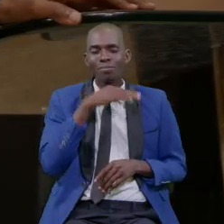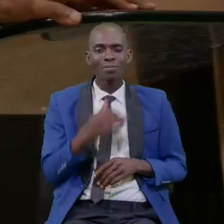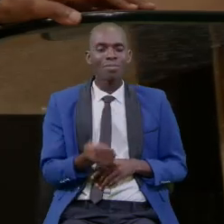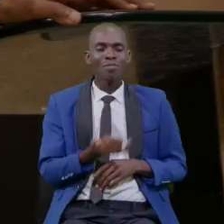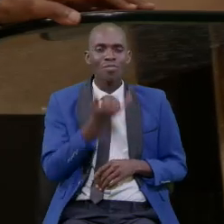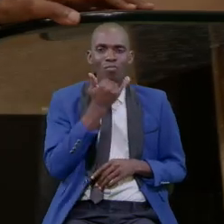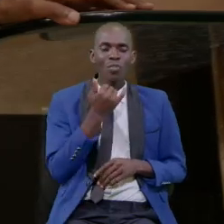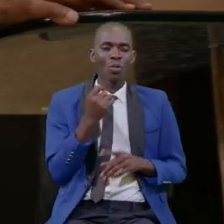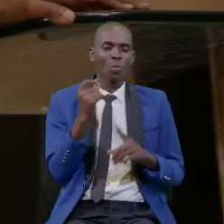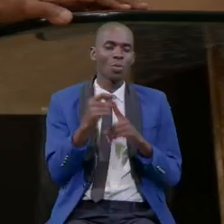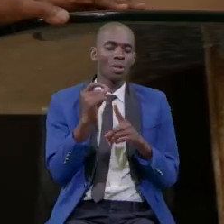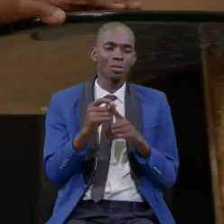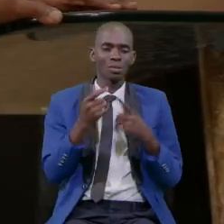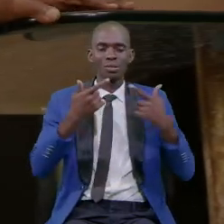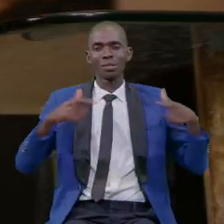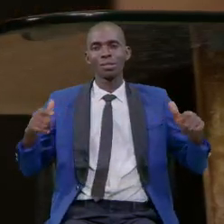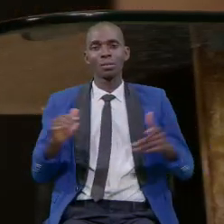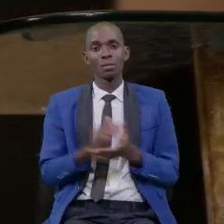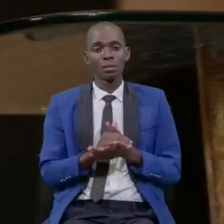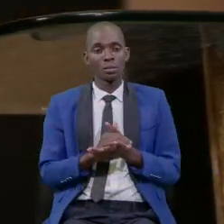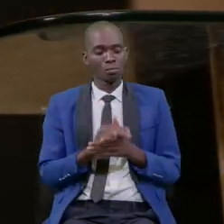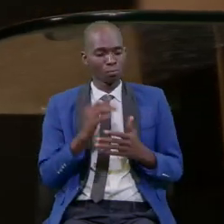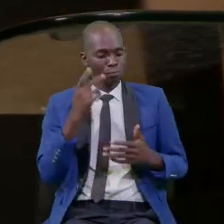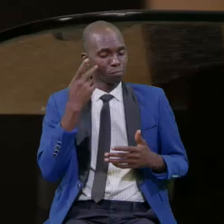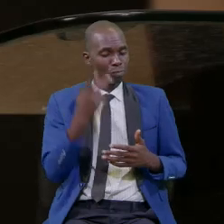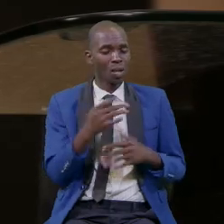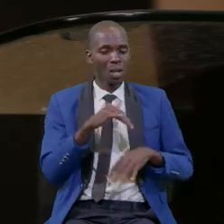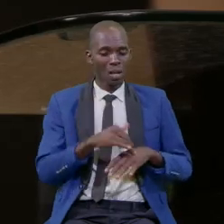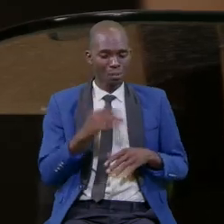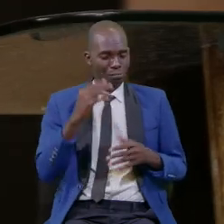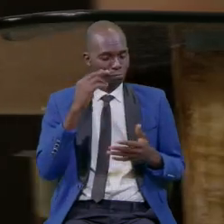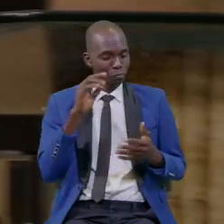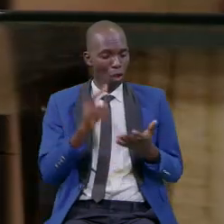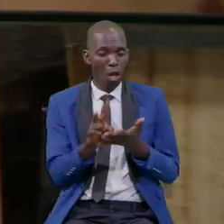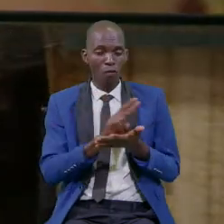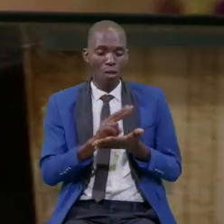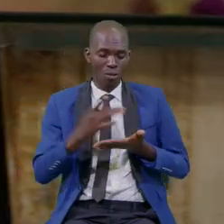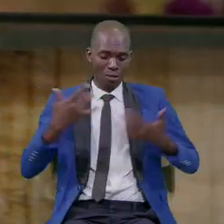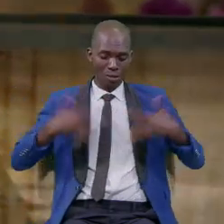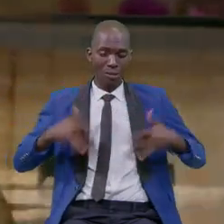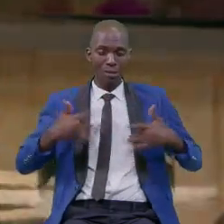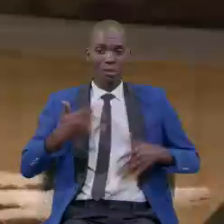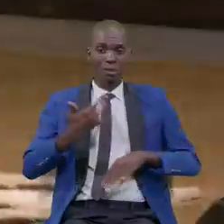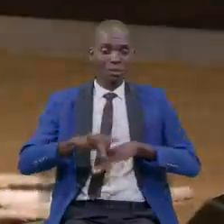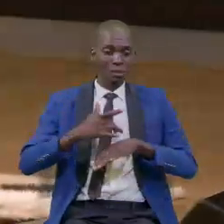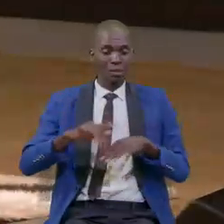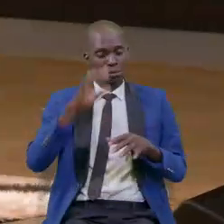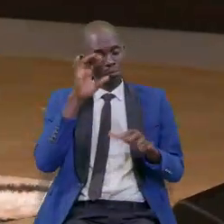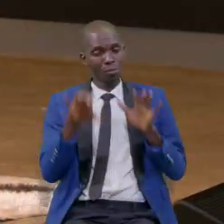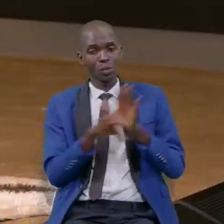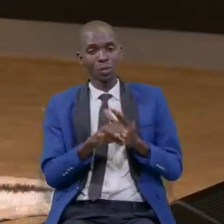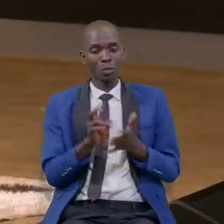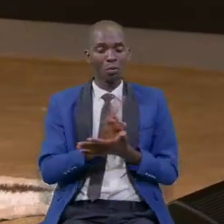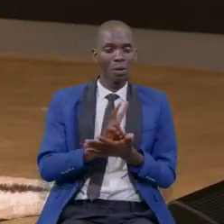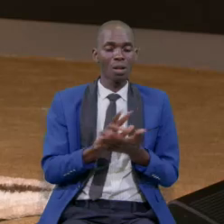abominable language. Pornography, part of the filthiness. And if we're going to see the Lord